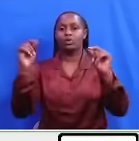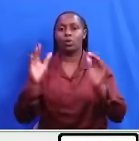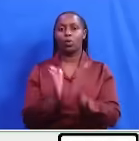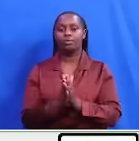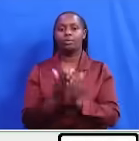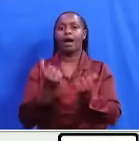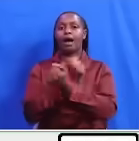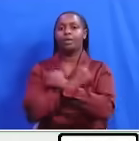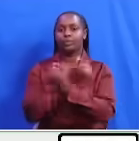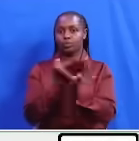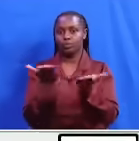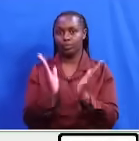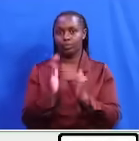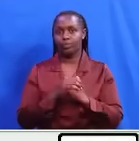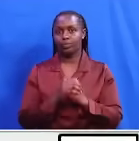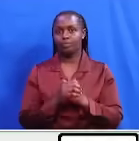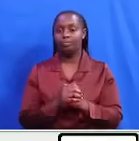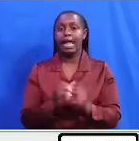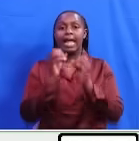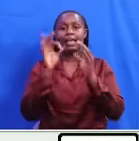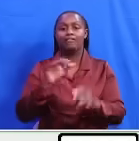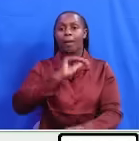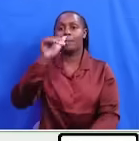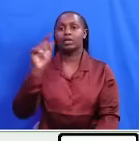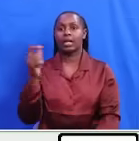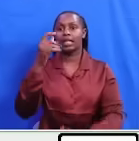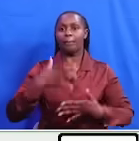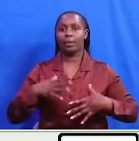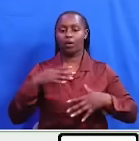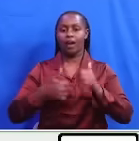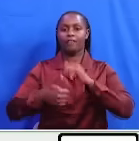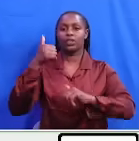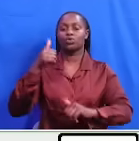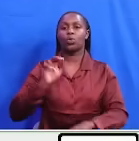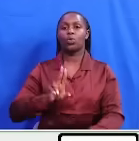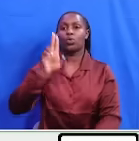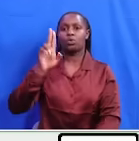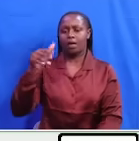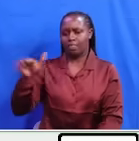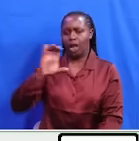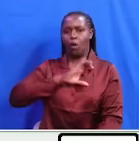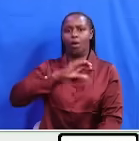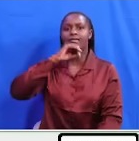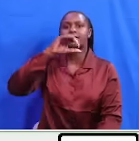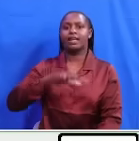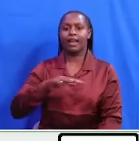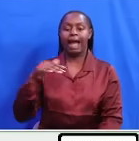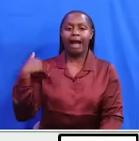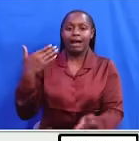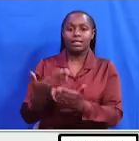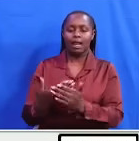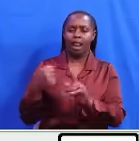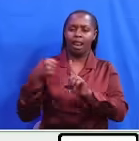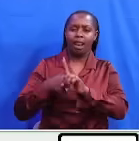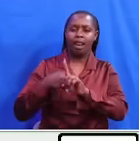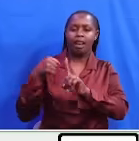you too." If the Mount Kenya people refused to Uhuru their own son, until he had to do a lot of work to